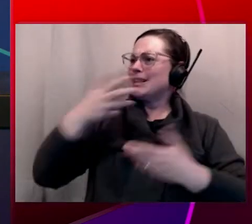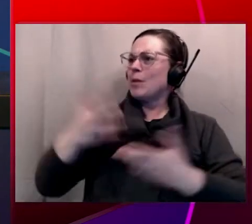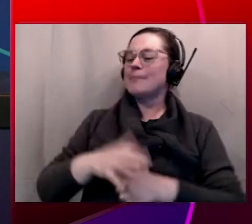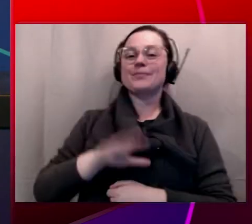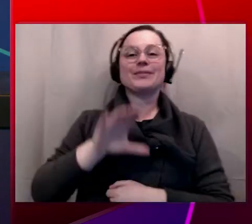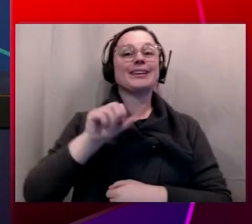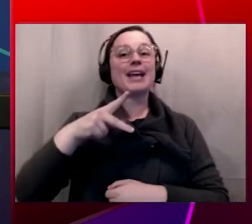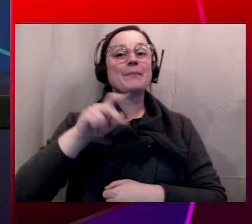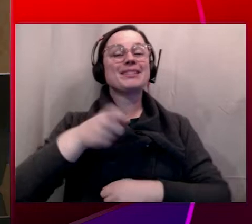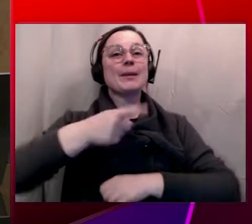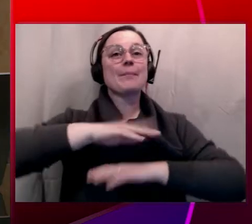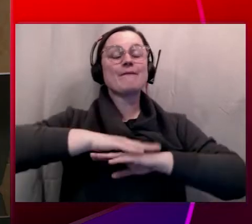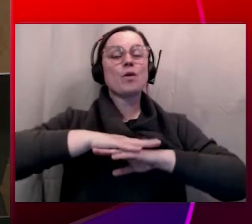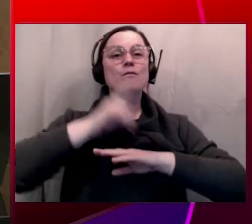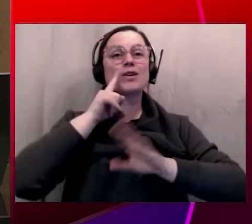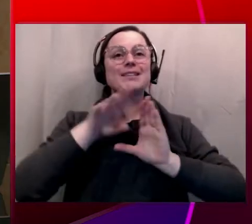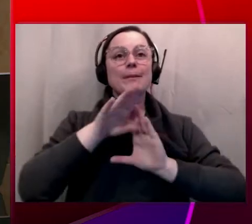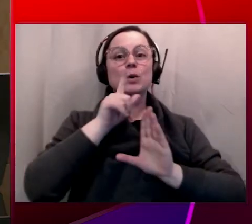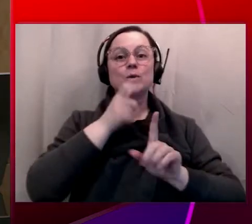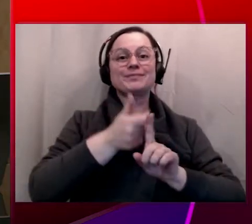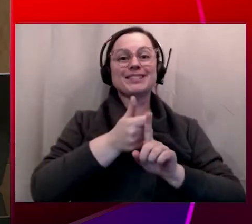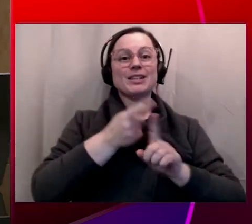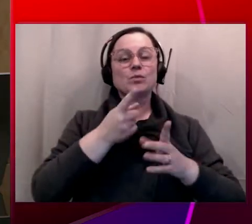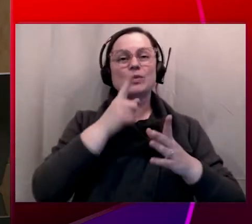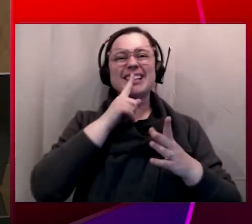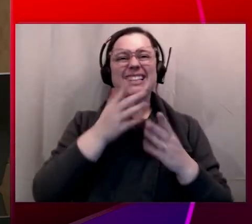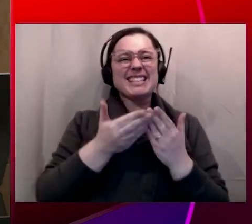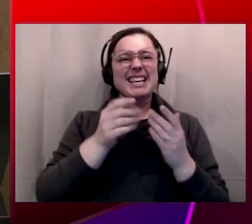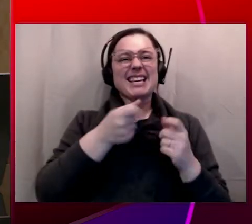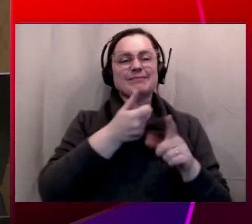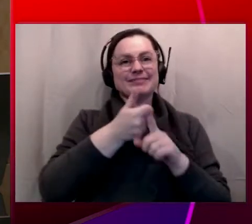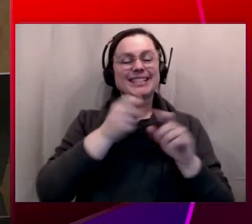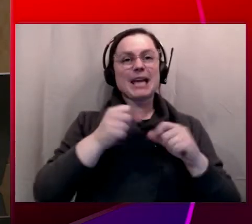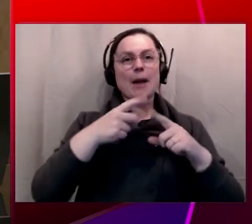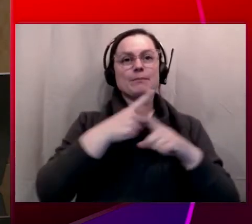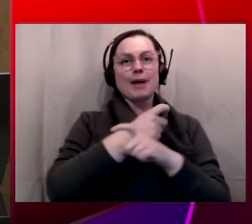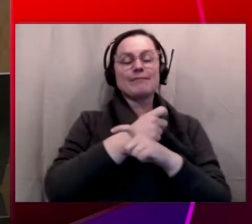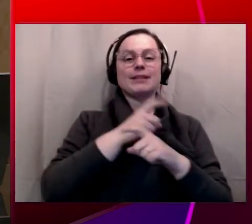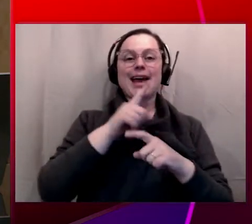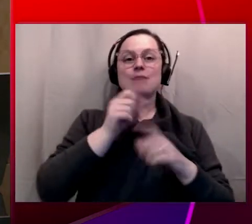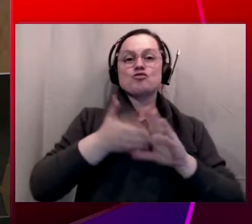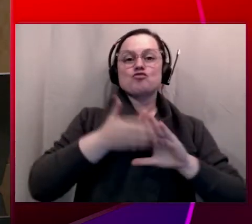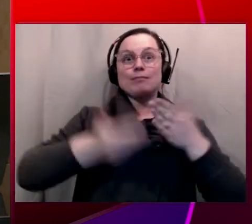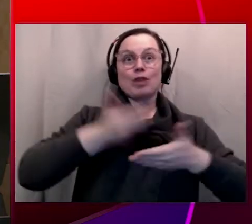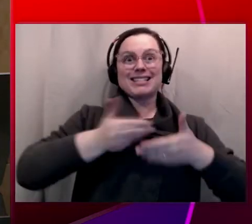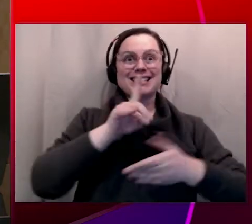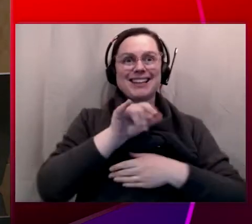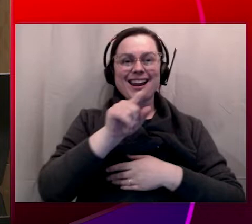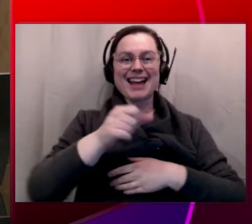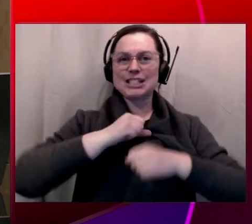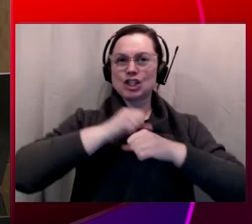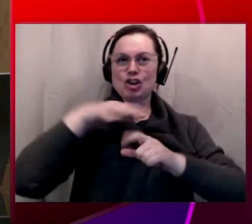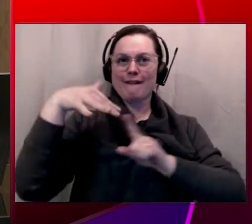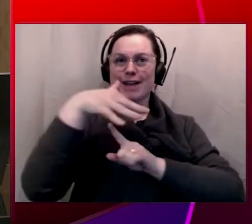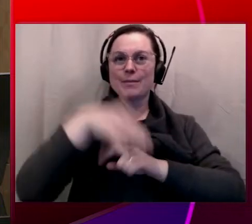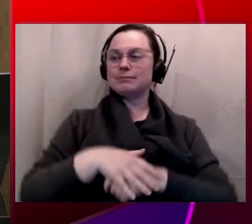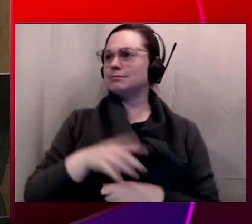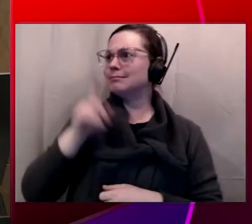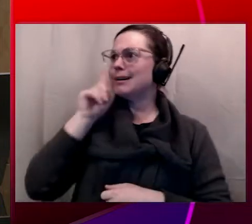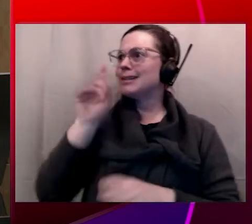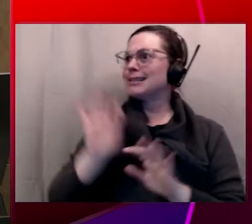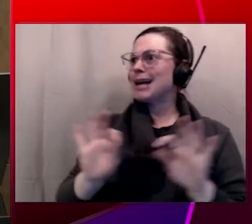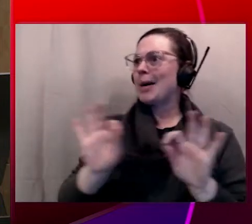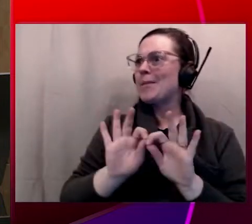for developers to easily encrypt data and process it within a secure environment. that sounds important. Yes. Sounds very